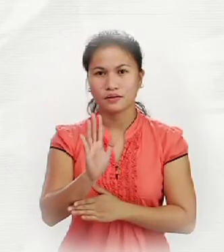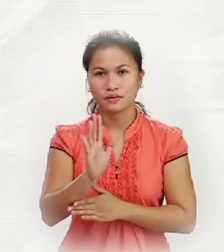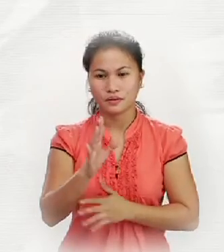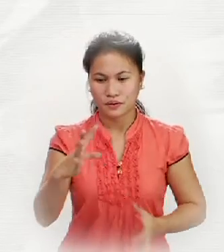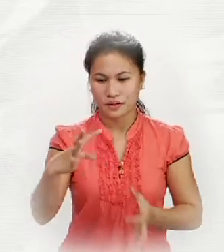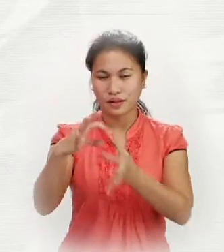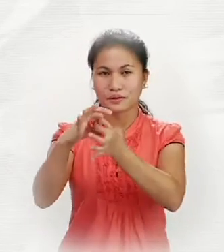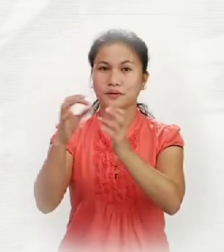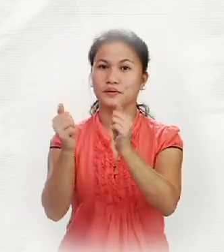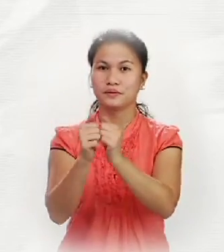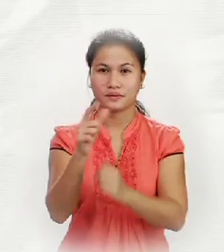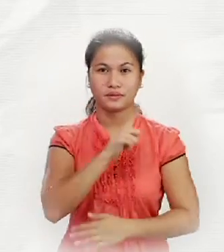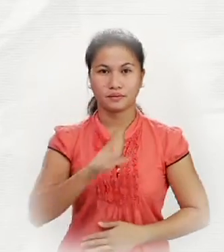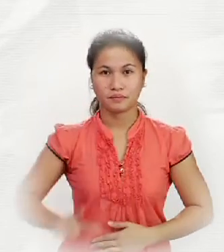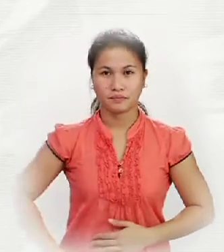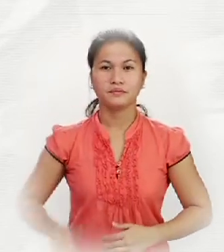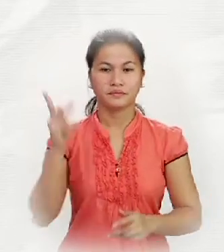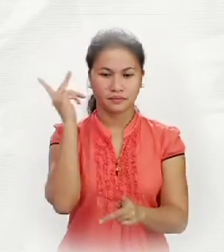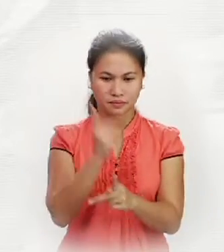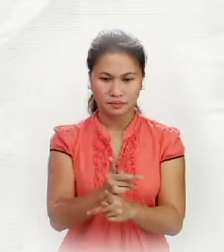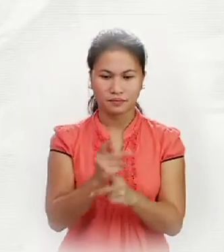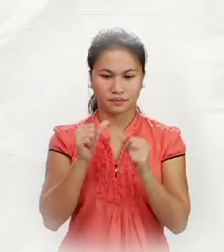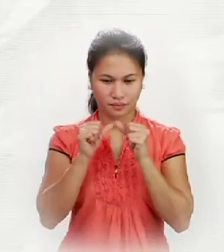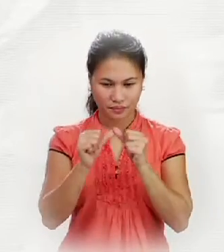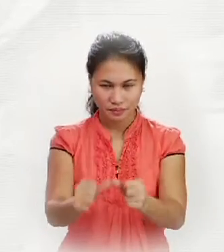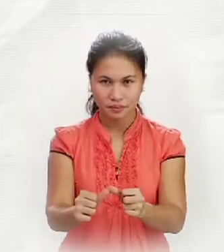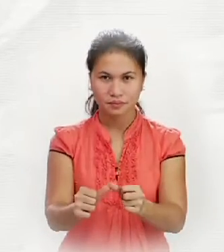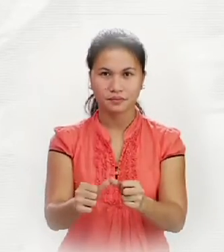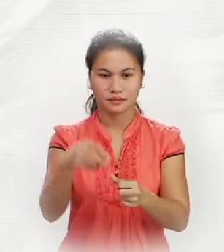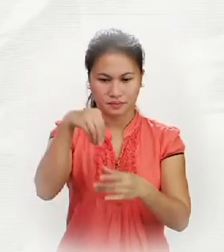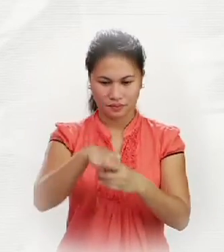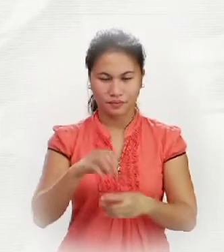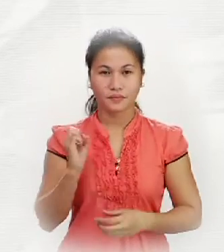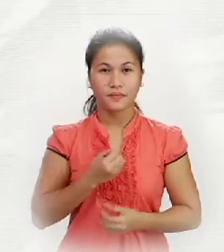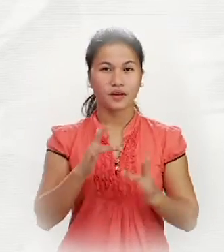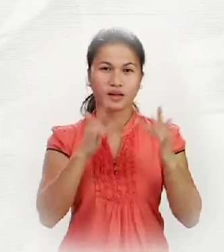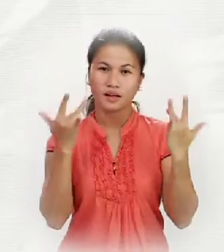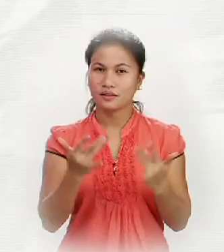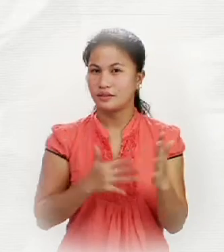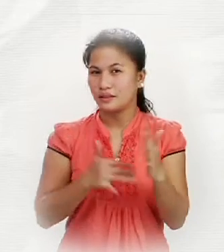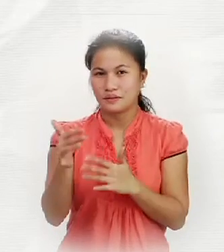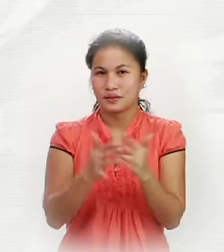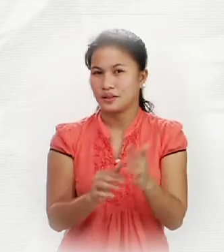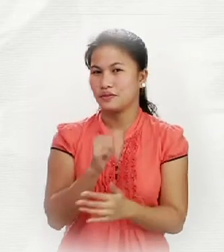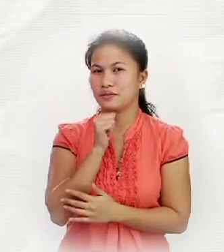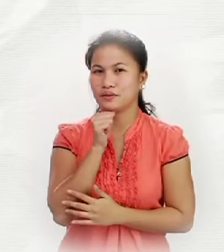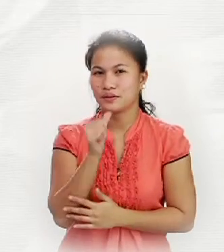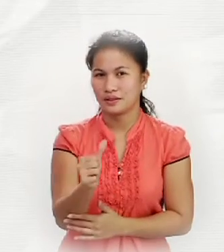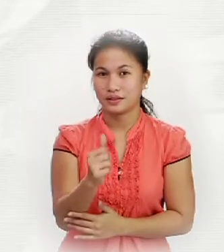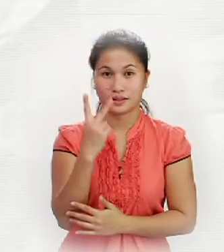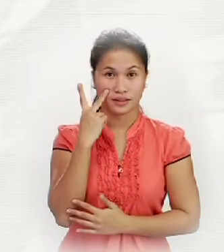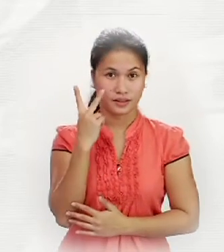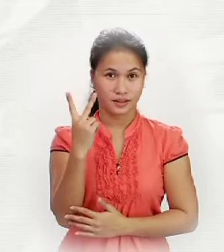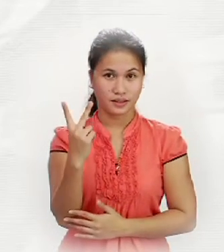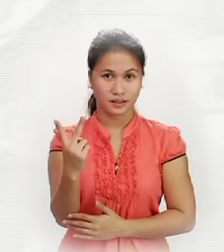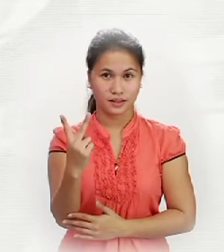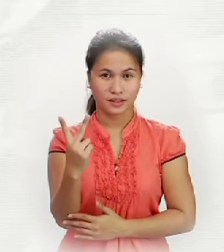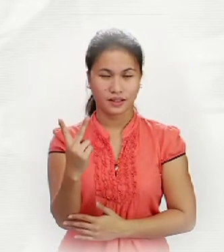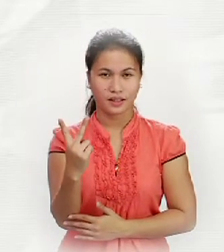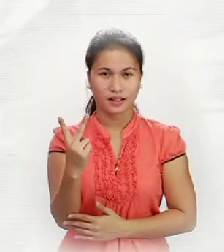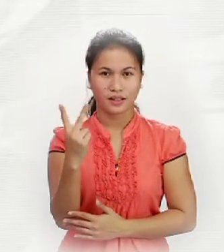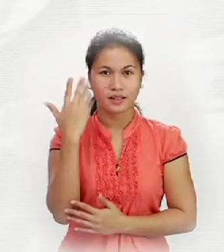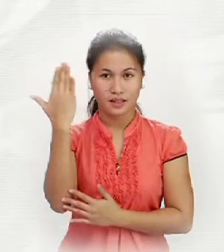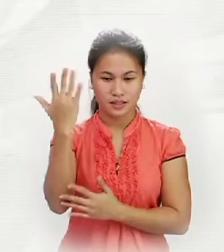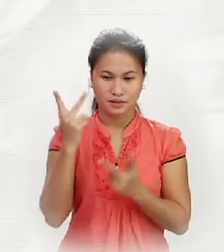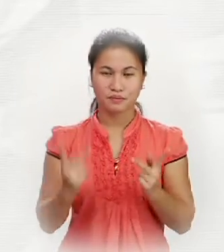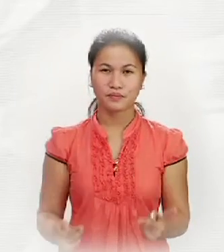Lord. Let us keep connected to Him in our hearts, even if we do not see His